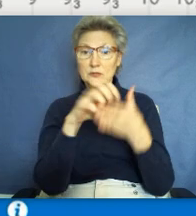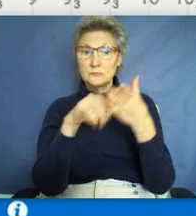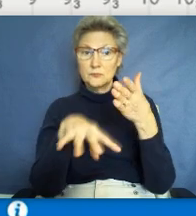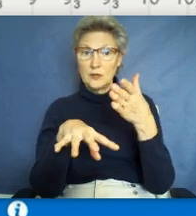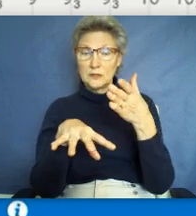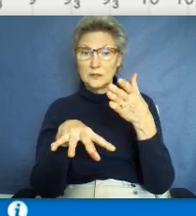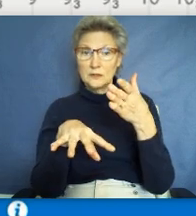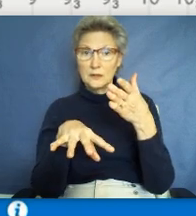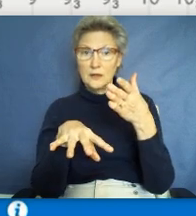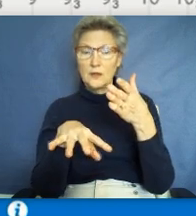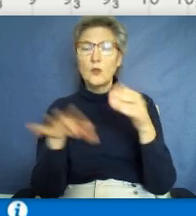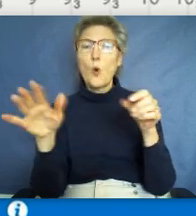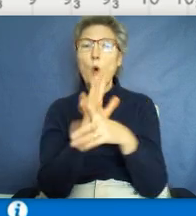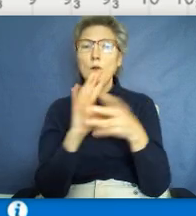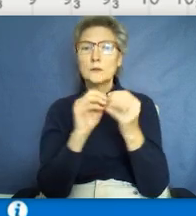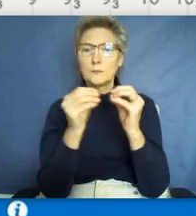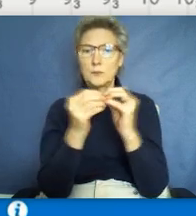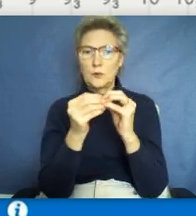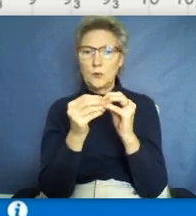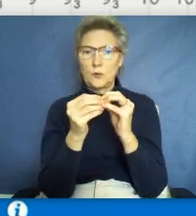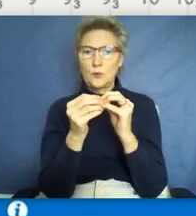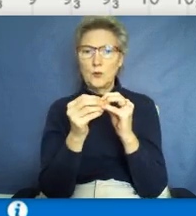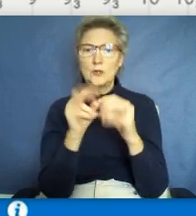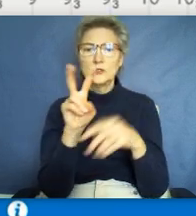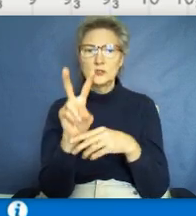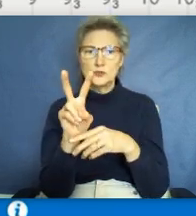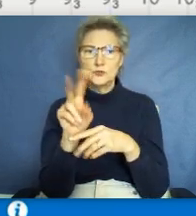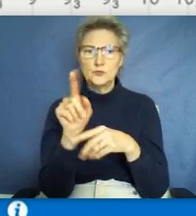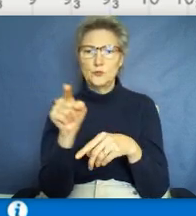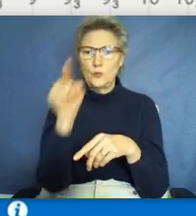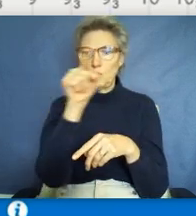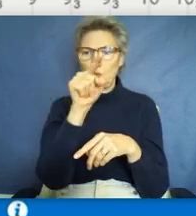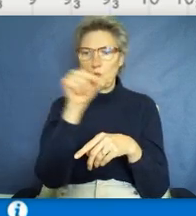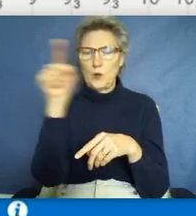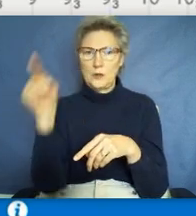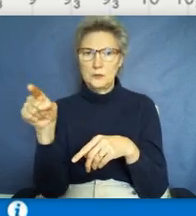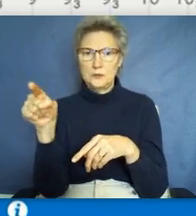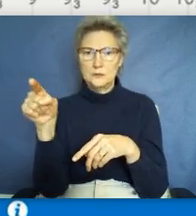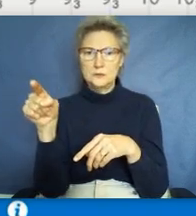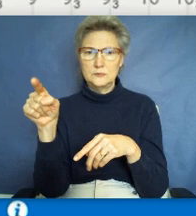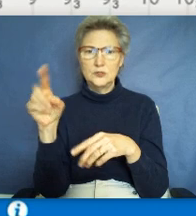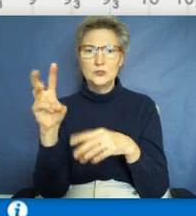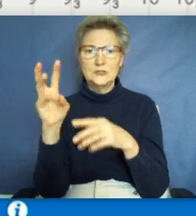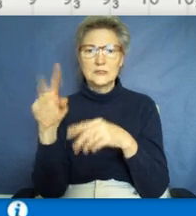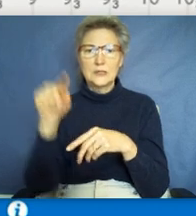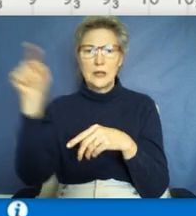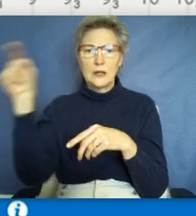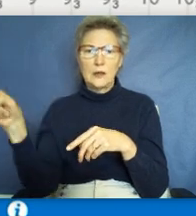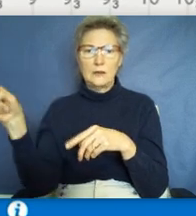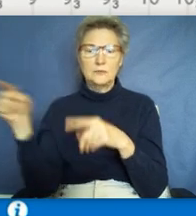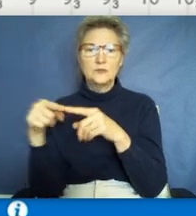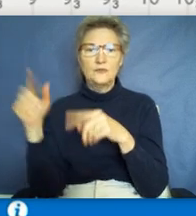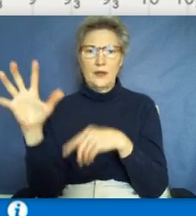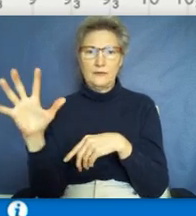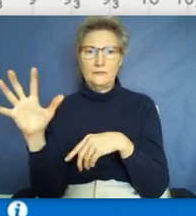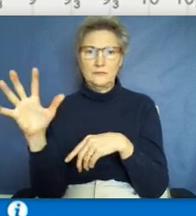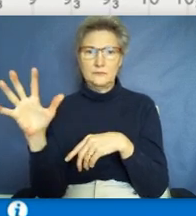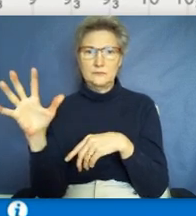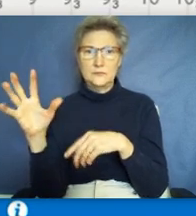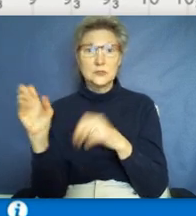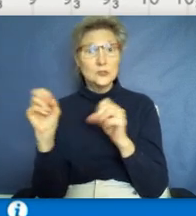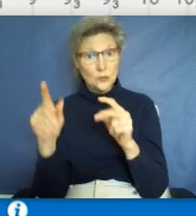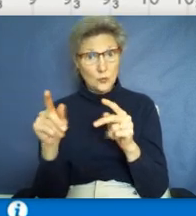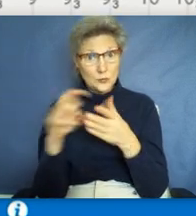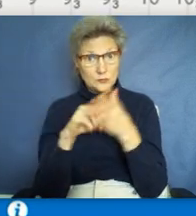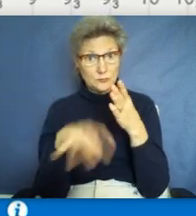subtract our whole numbers. So we're going to subtract 2. So 1 hop to 6, another hop to 5. So